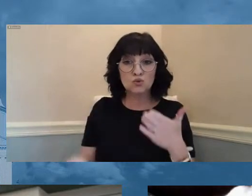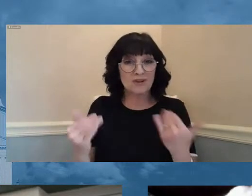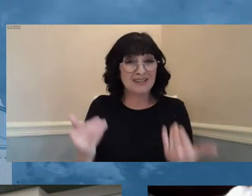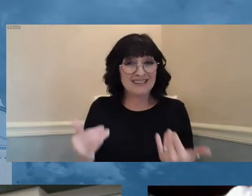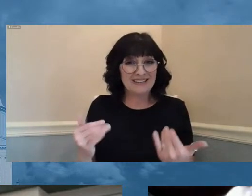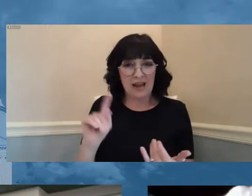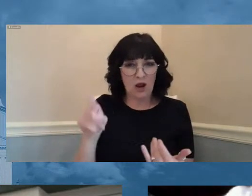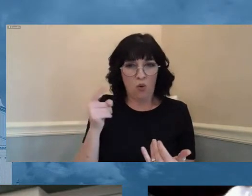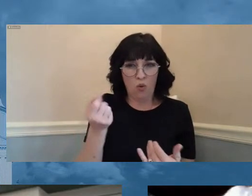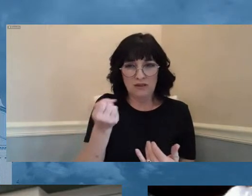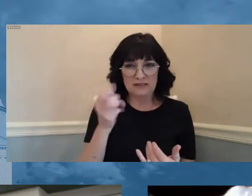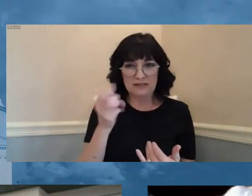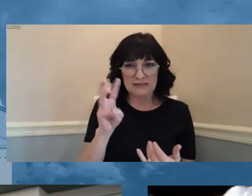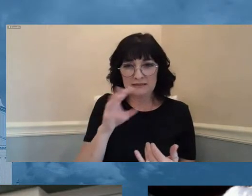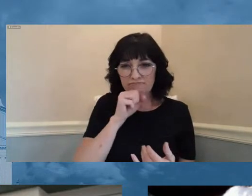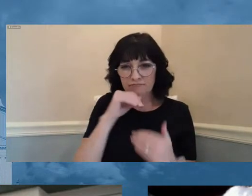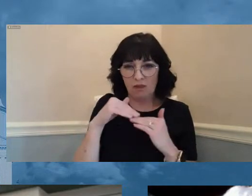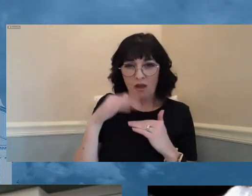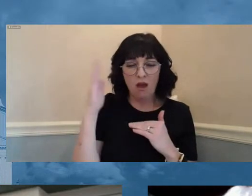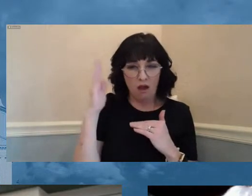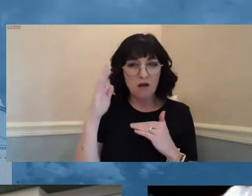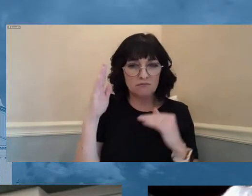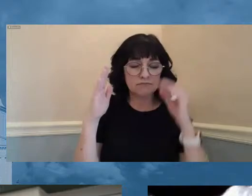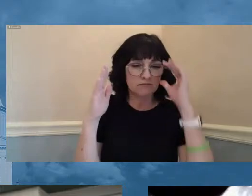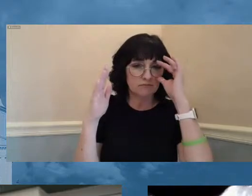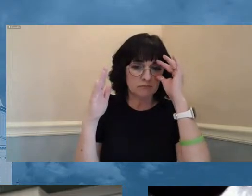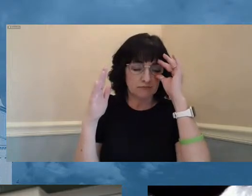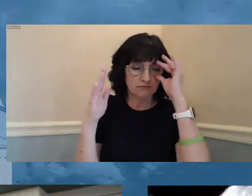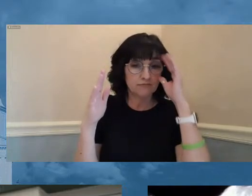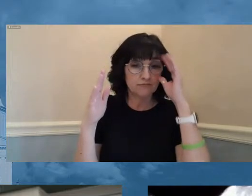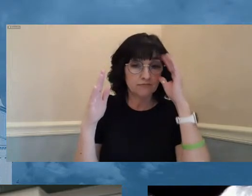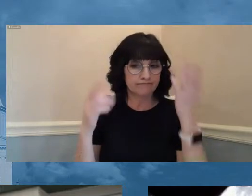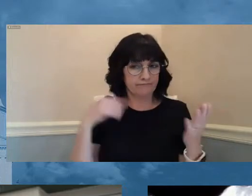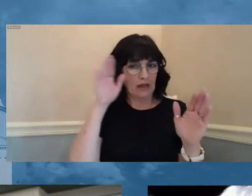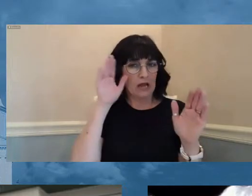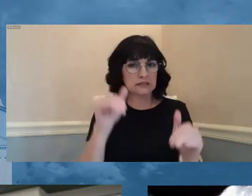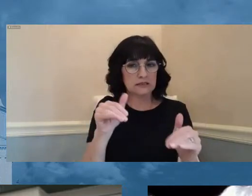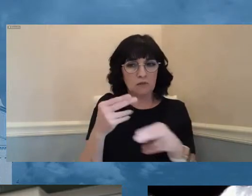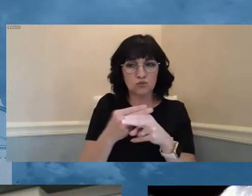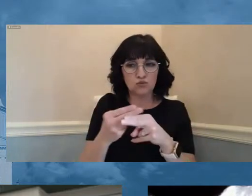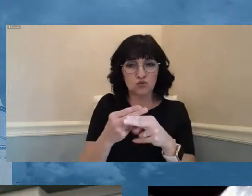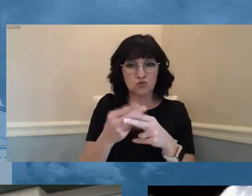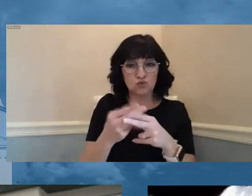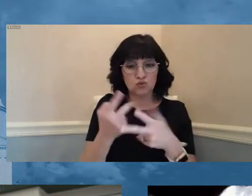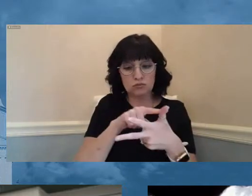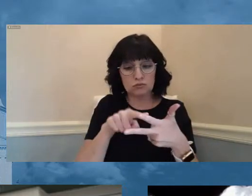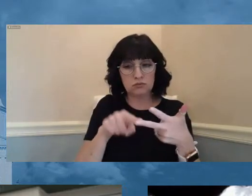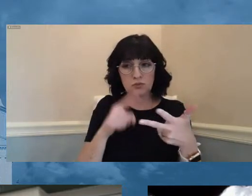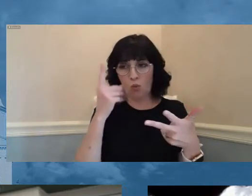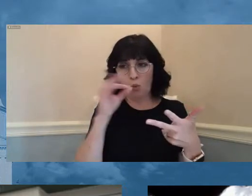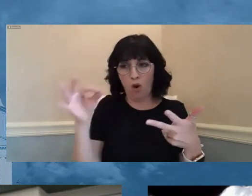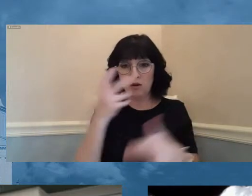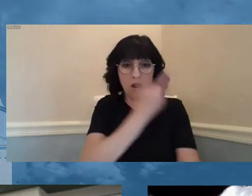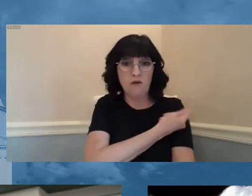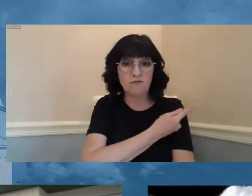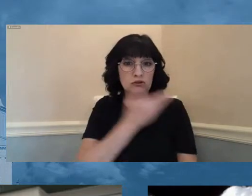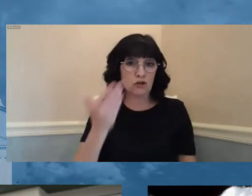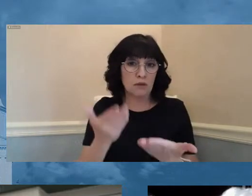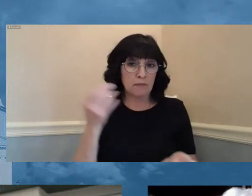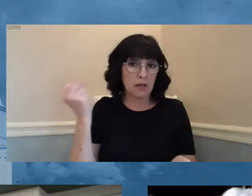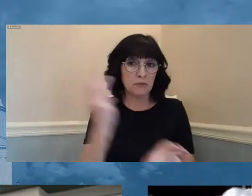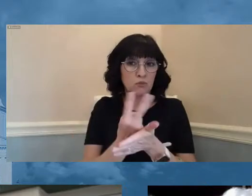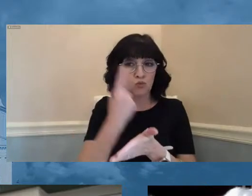and up. We expect that one of the vaccines will be approved for the younger children. But we've got to be ready. We